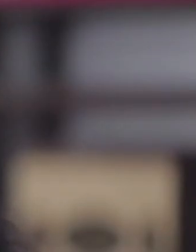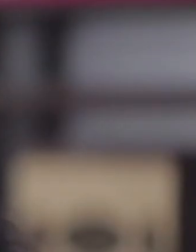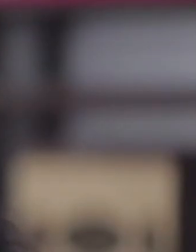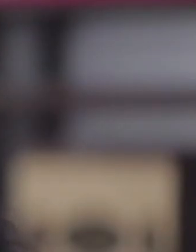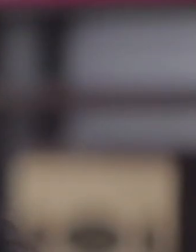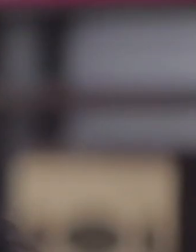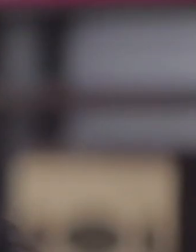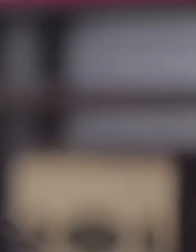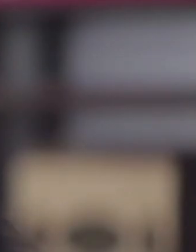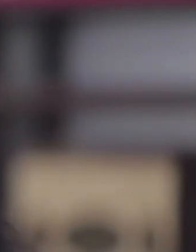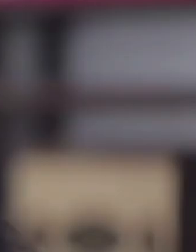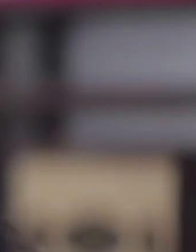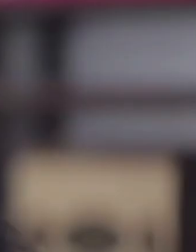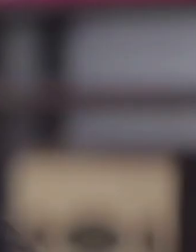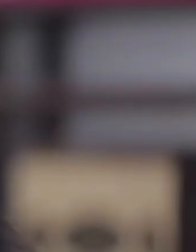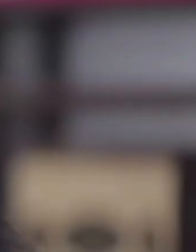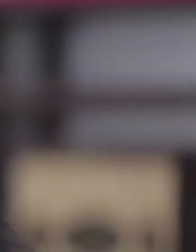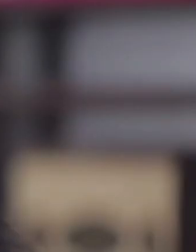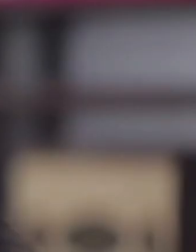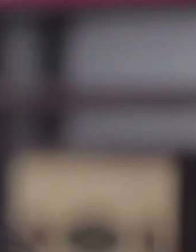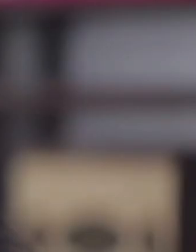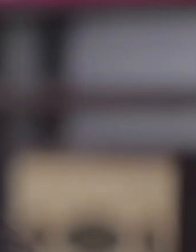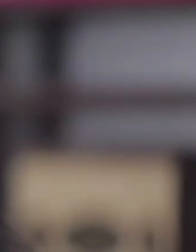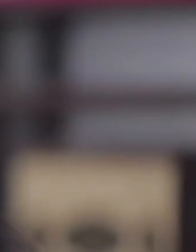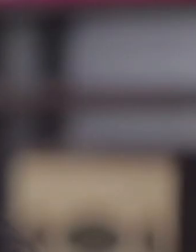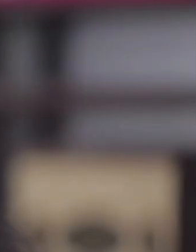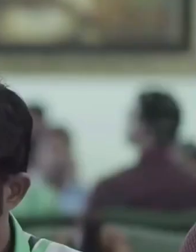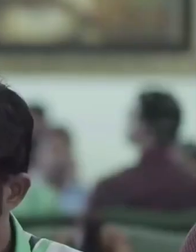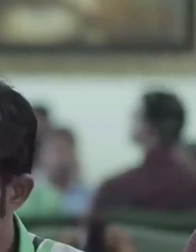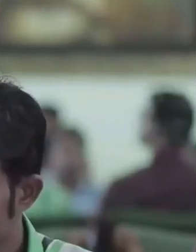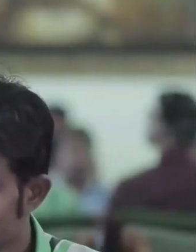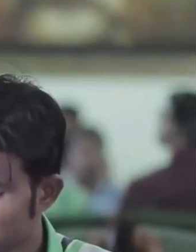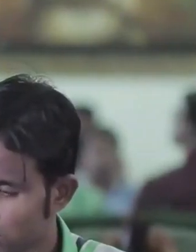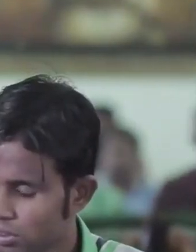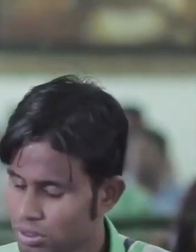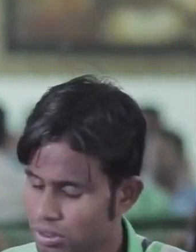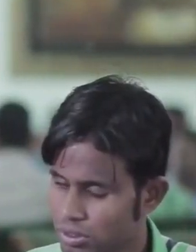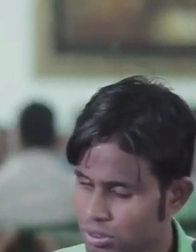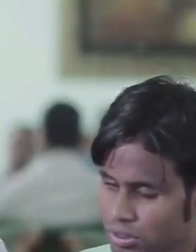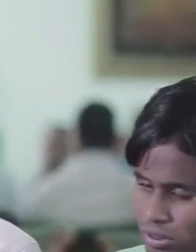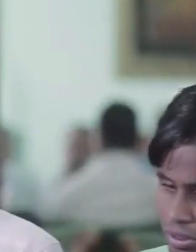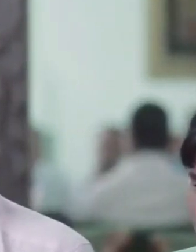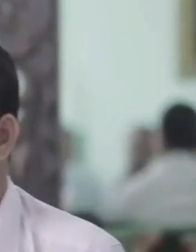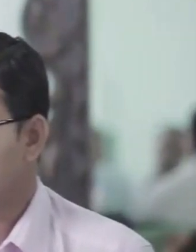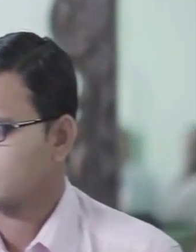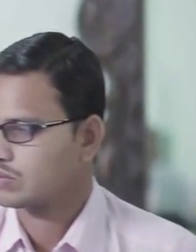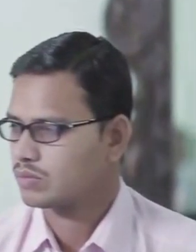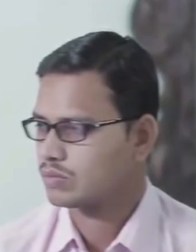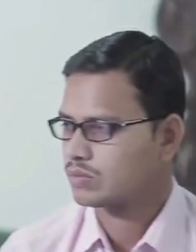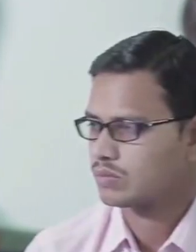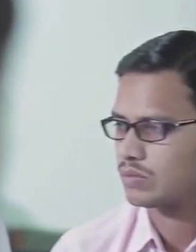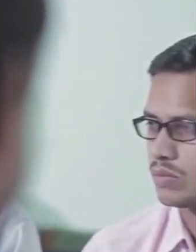in the mainstream society with the assistive technology, and we have employed people in the mainstream industry